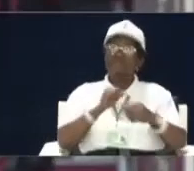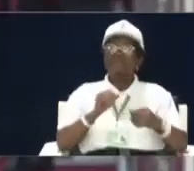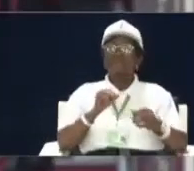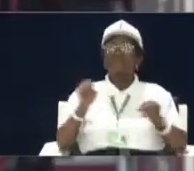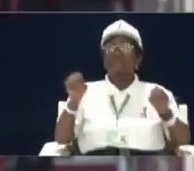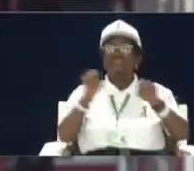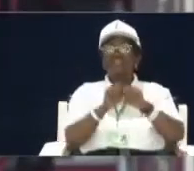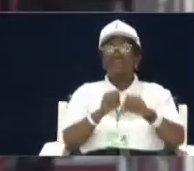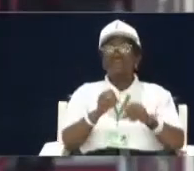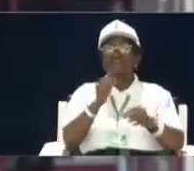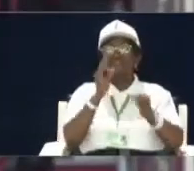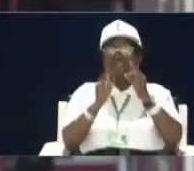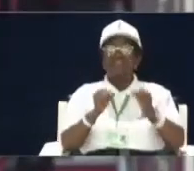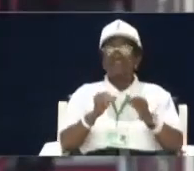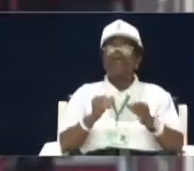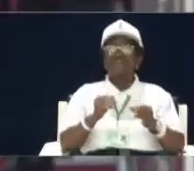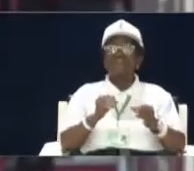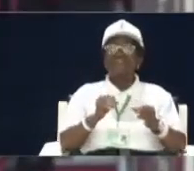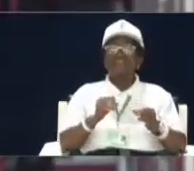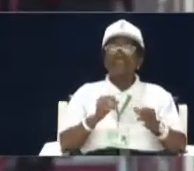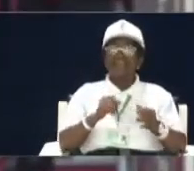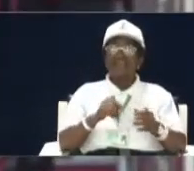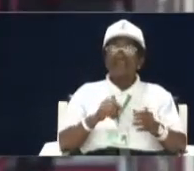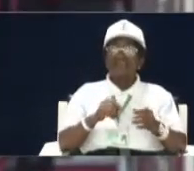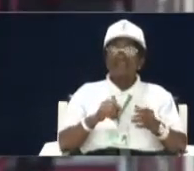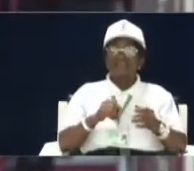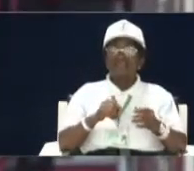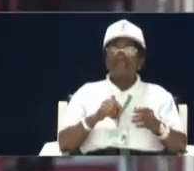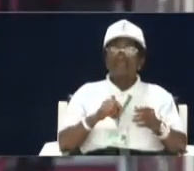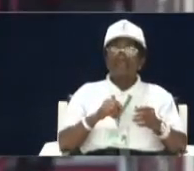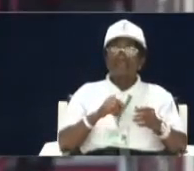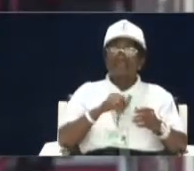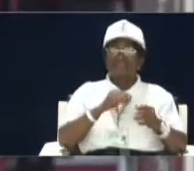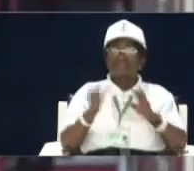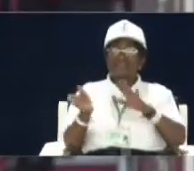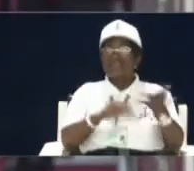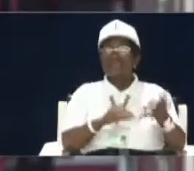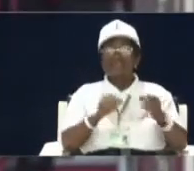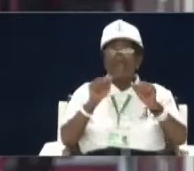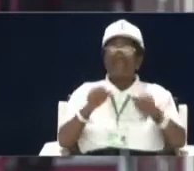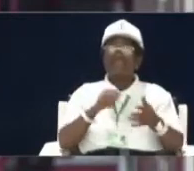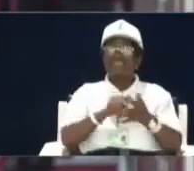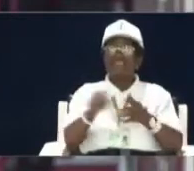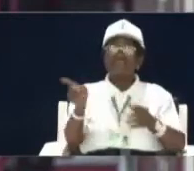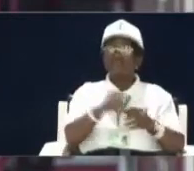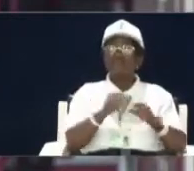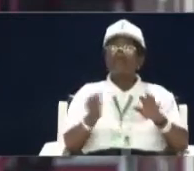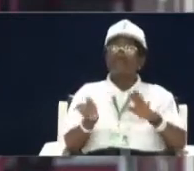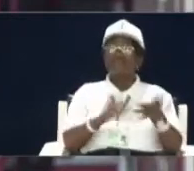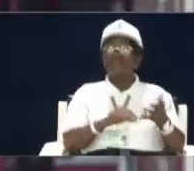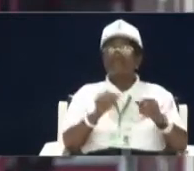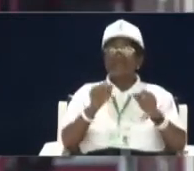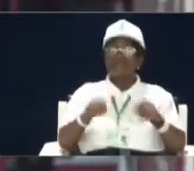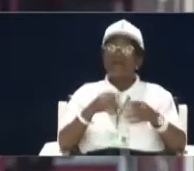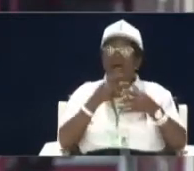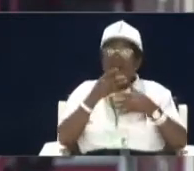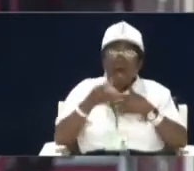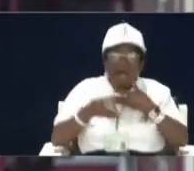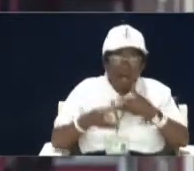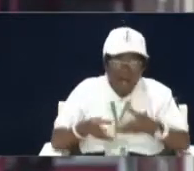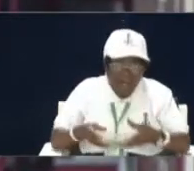even if death had killed you, death can vomit you. It's the story of a woman called Dorcas.